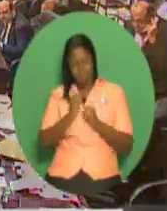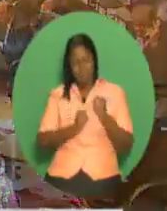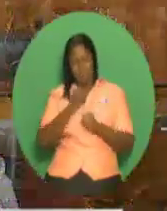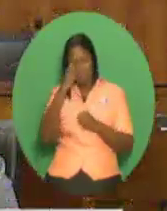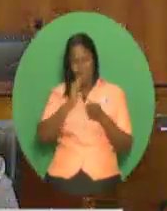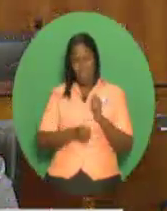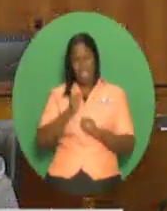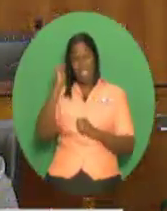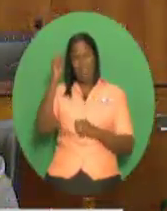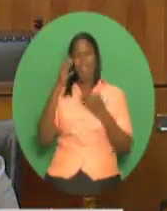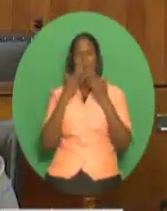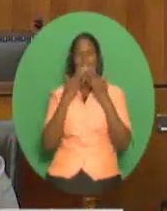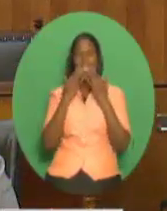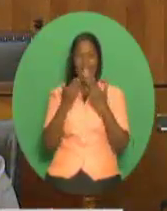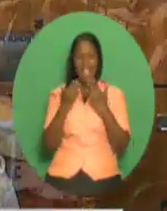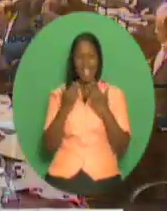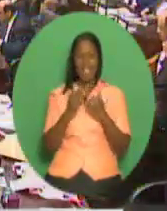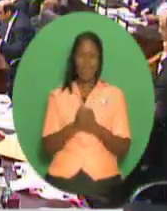Member for Remo.